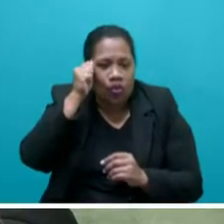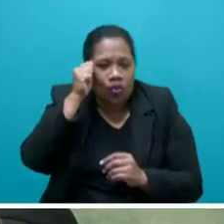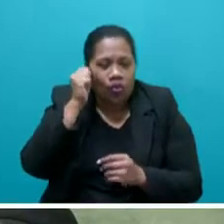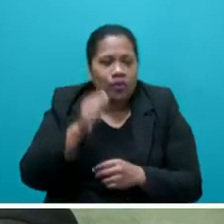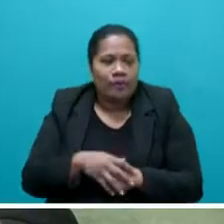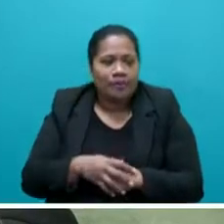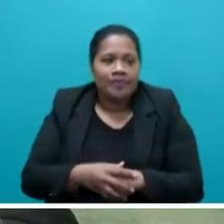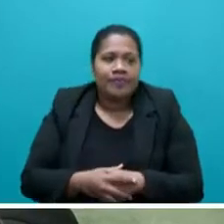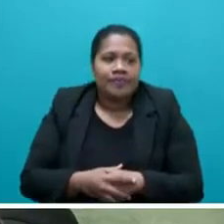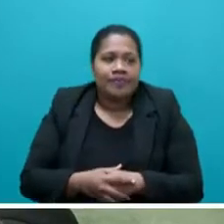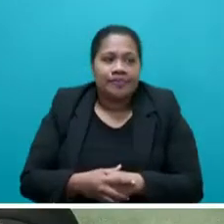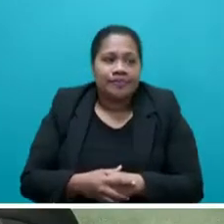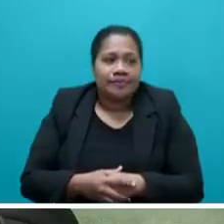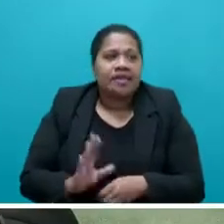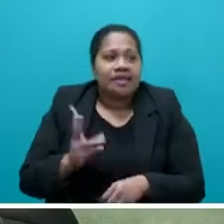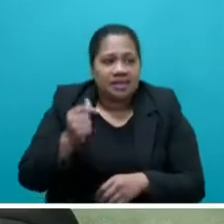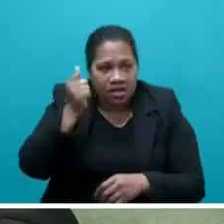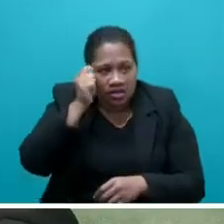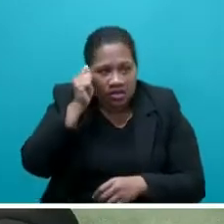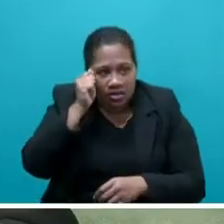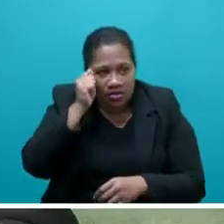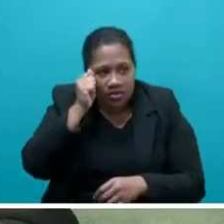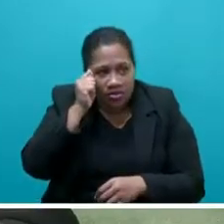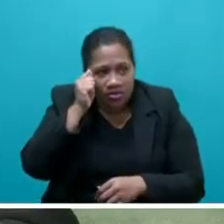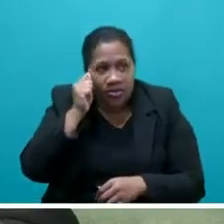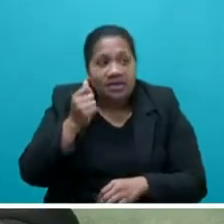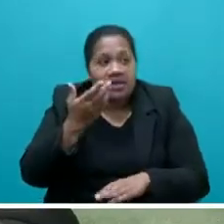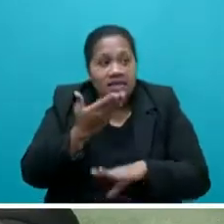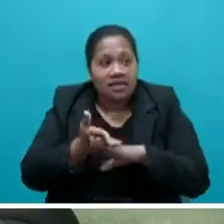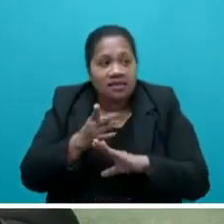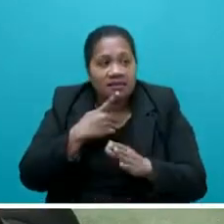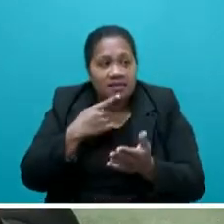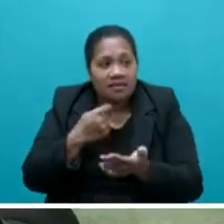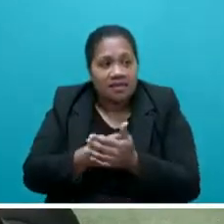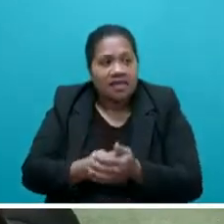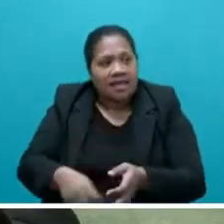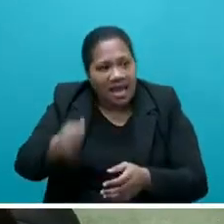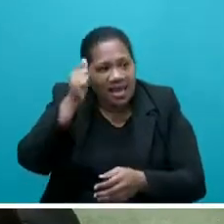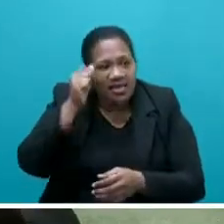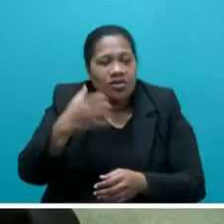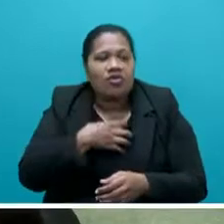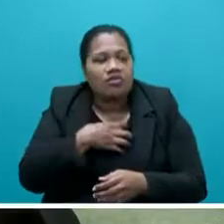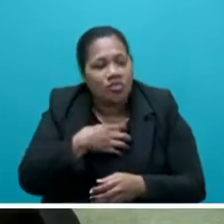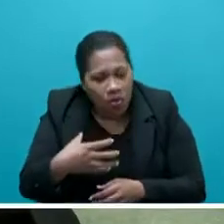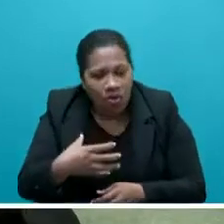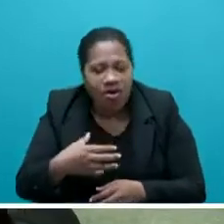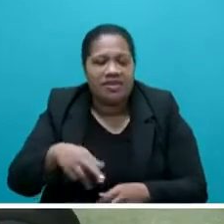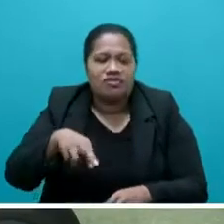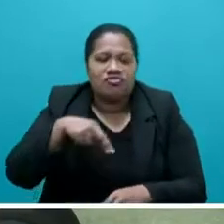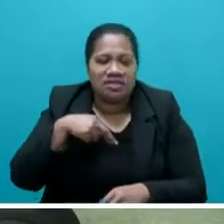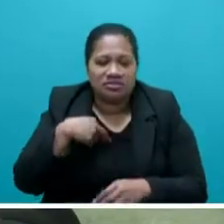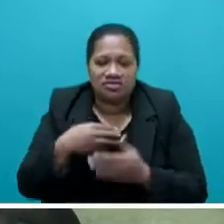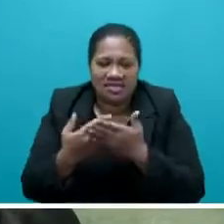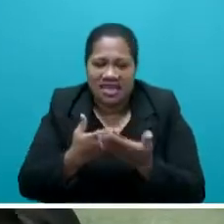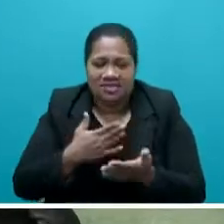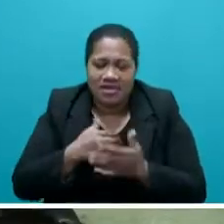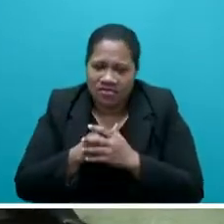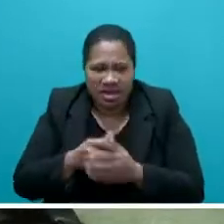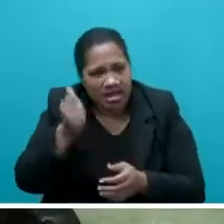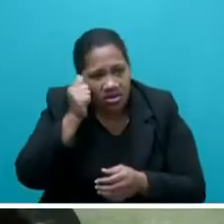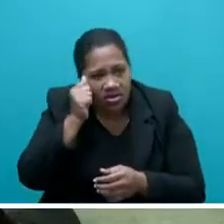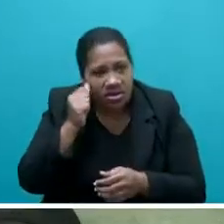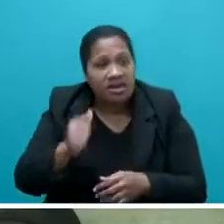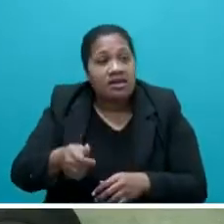know that through the New Testament, I know more about religious studies than you, my friend. would know that the